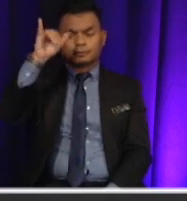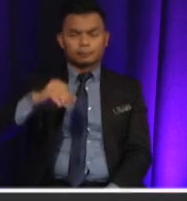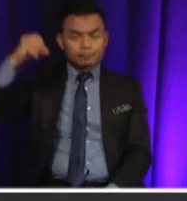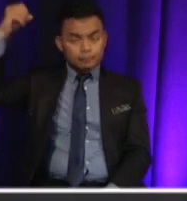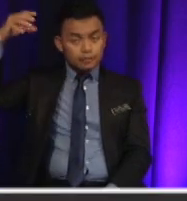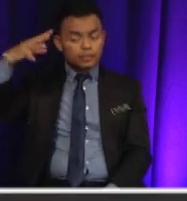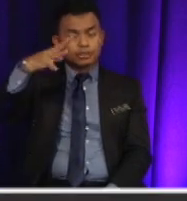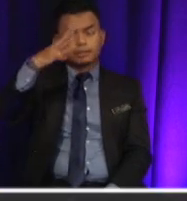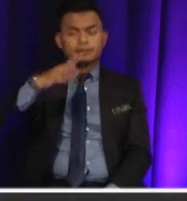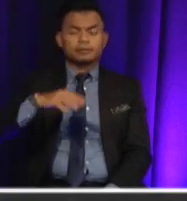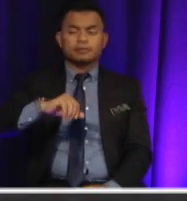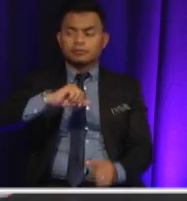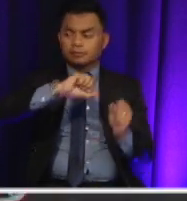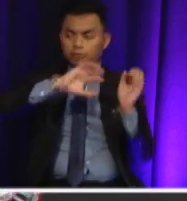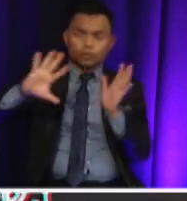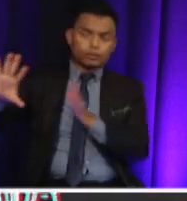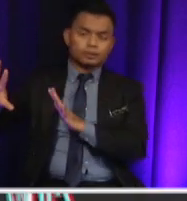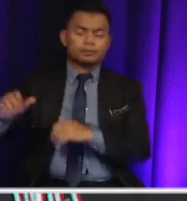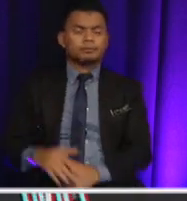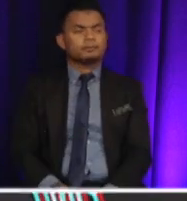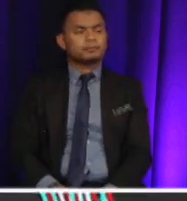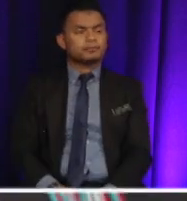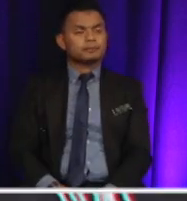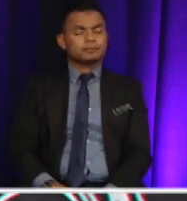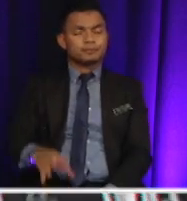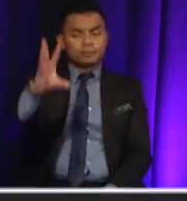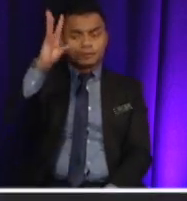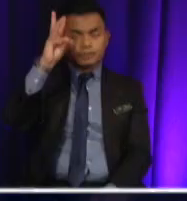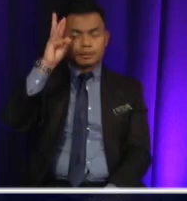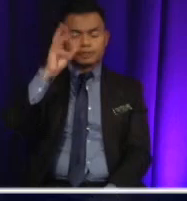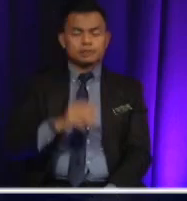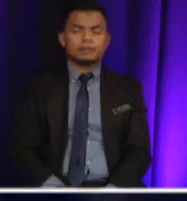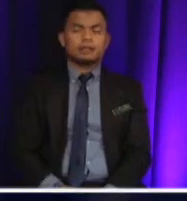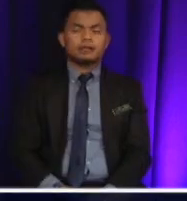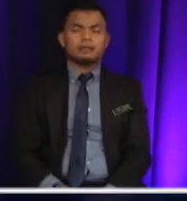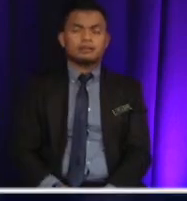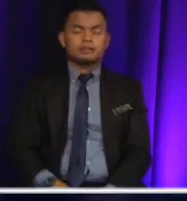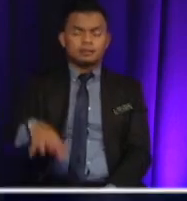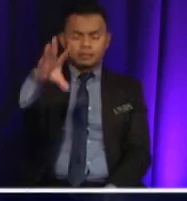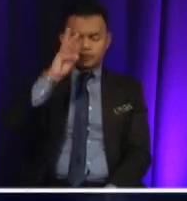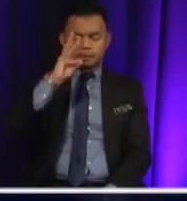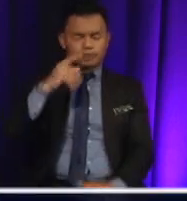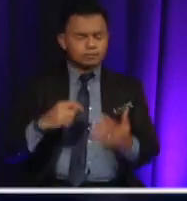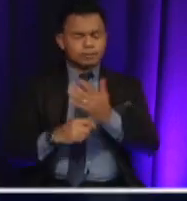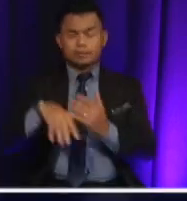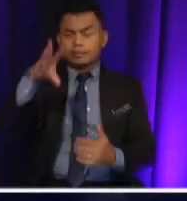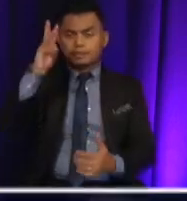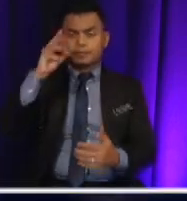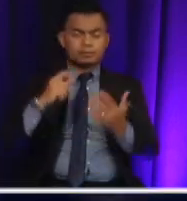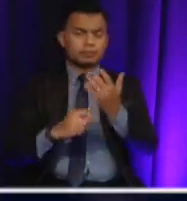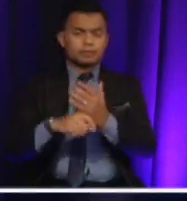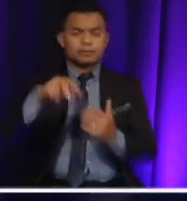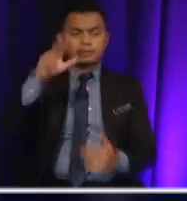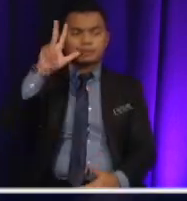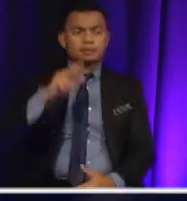Well done. Right, So how many okay. things are there? Did you count? 6. 6. Yes. Correct. So 6 plus 6 plus 3, that makes 15